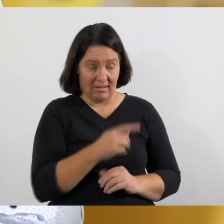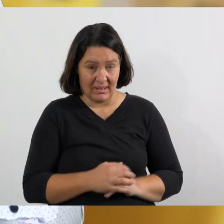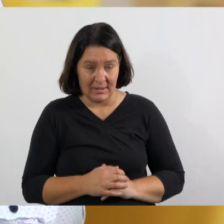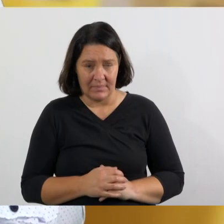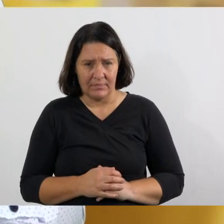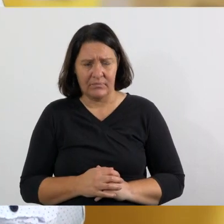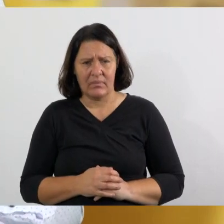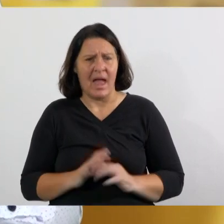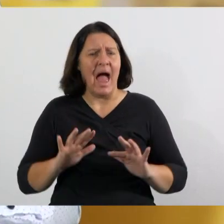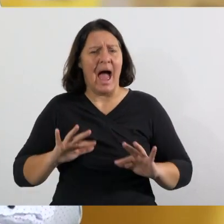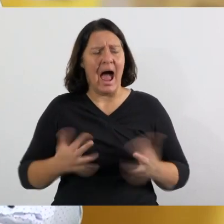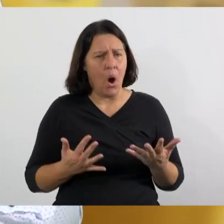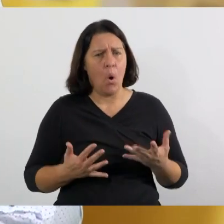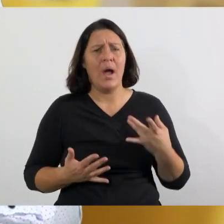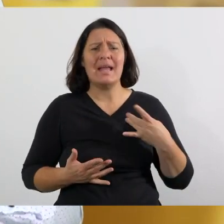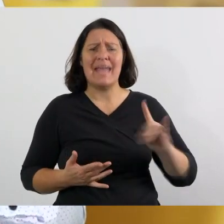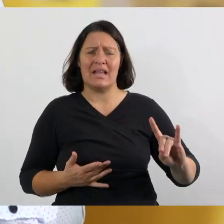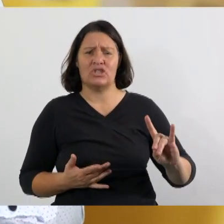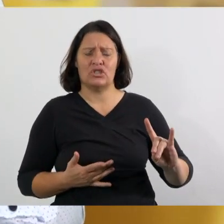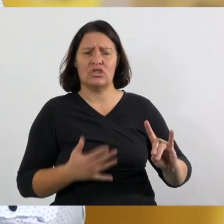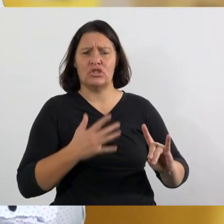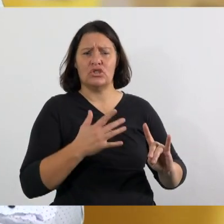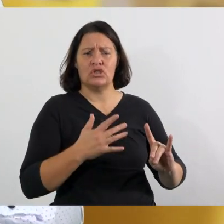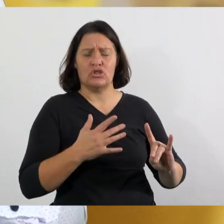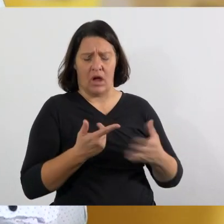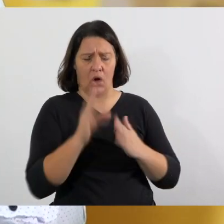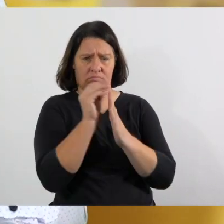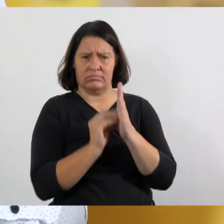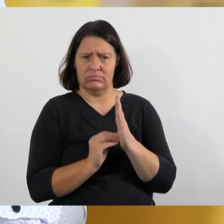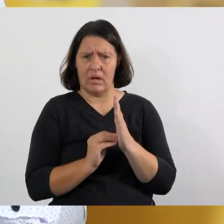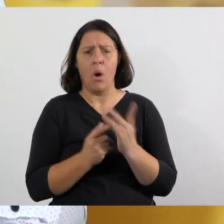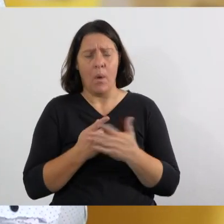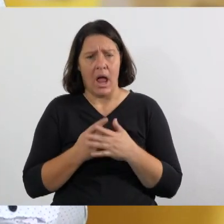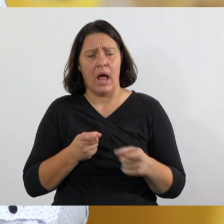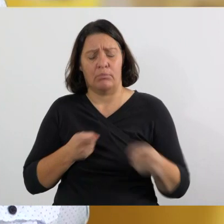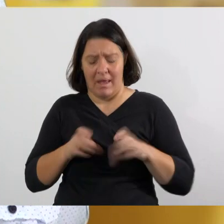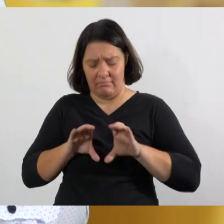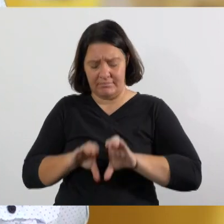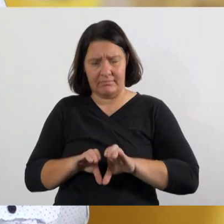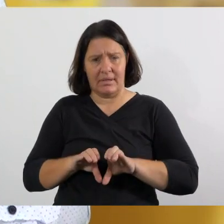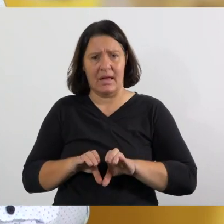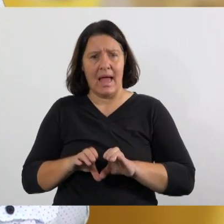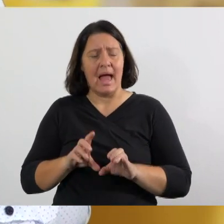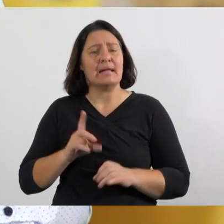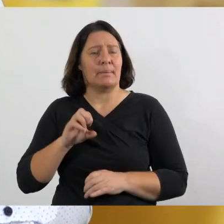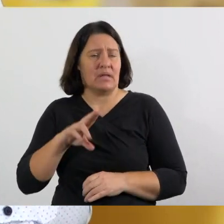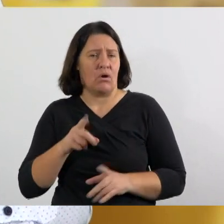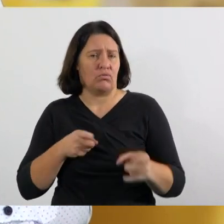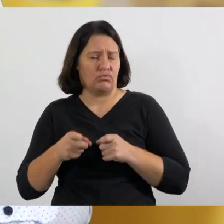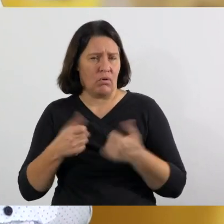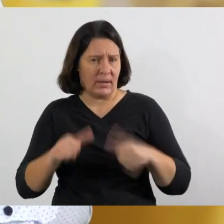Cash journals. How can they be recorded when we are preparing the debtors control account? Let us